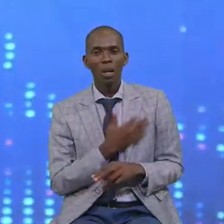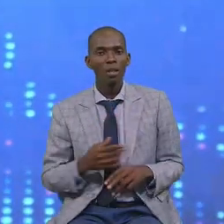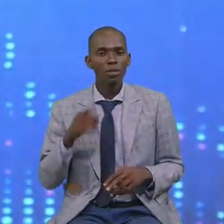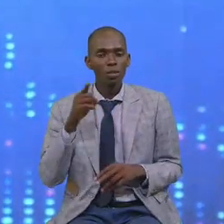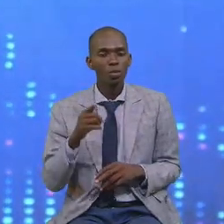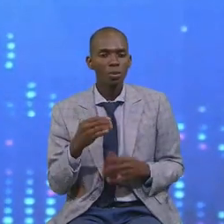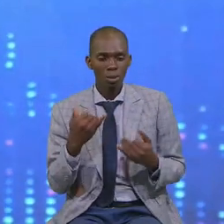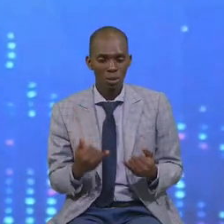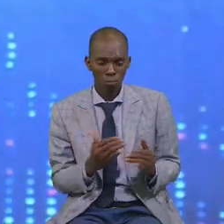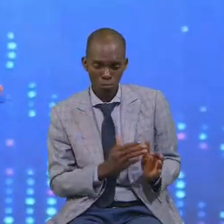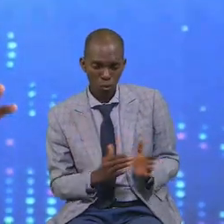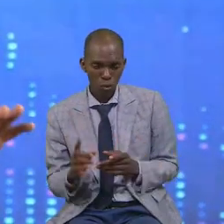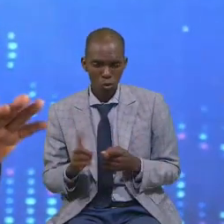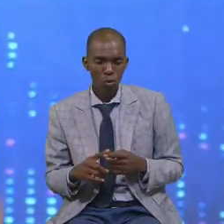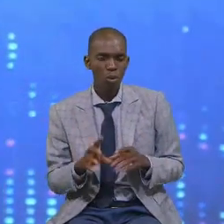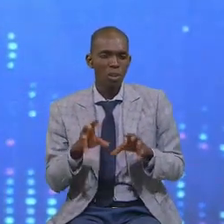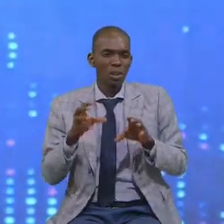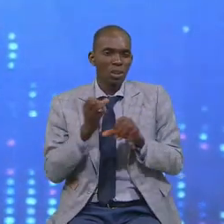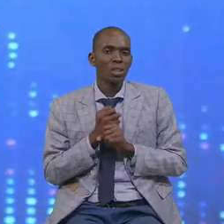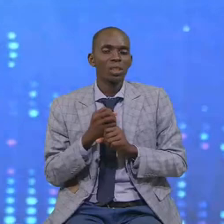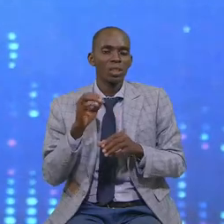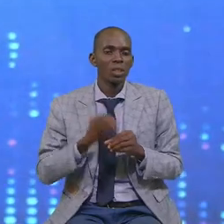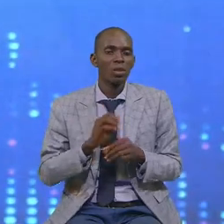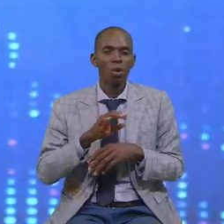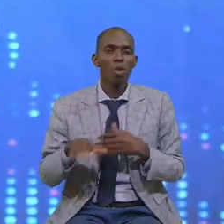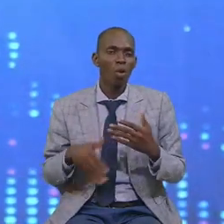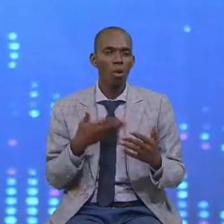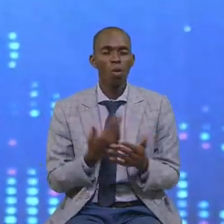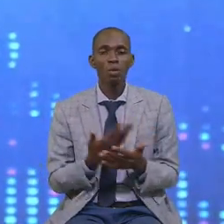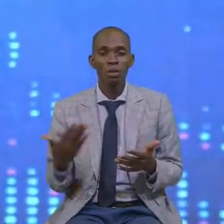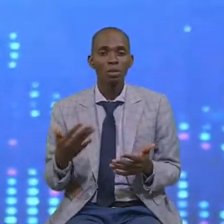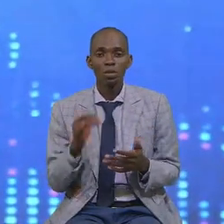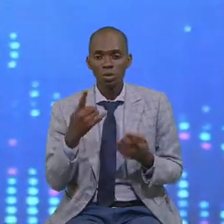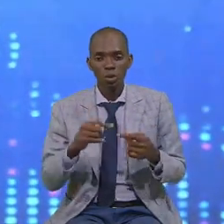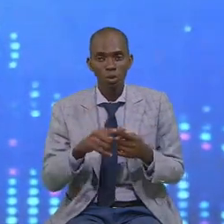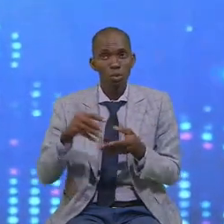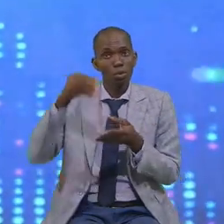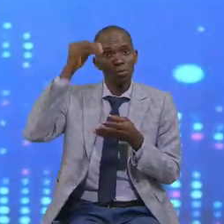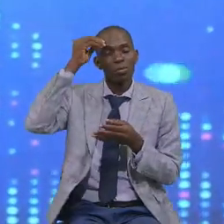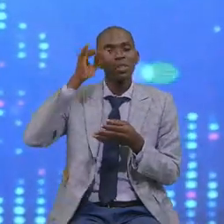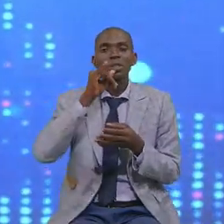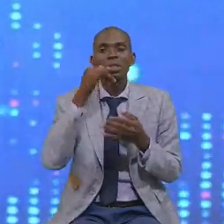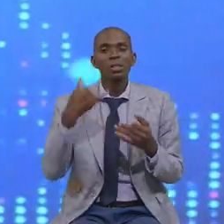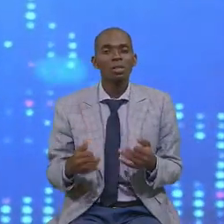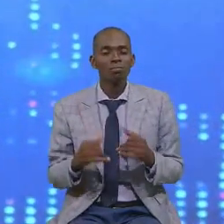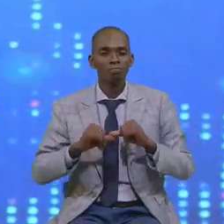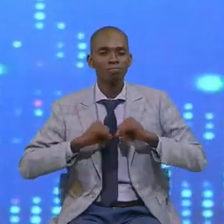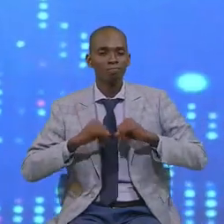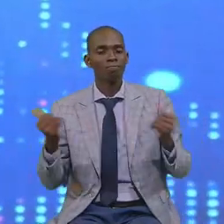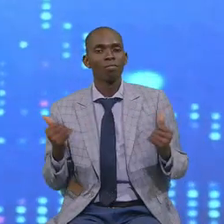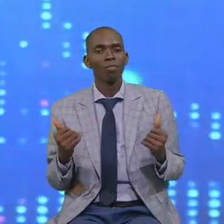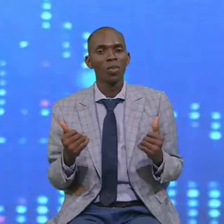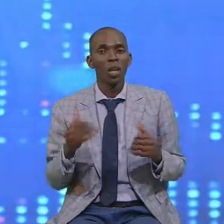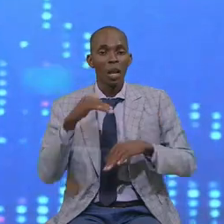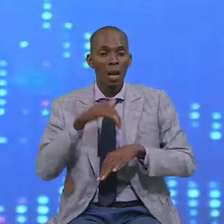a new thing, everything is declining at the right time. While the iron